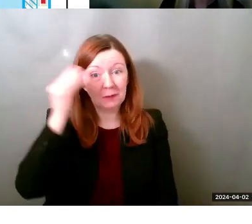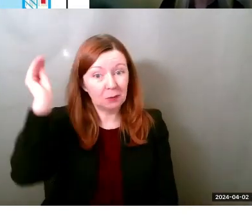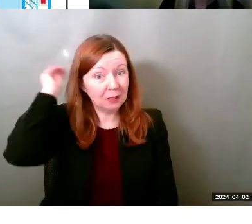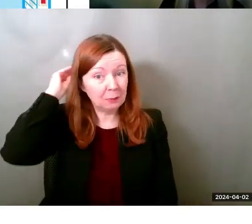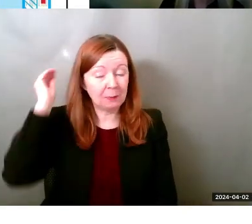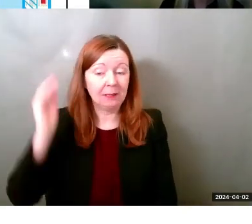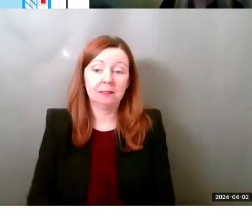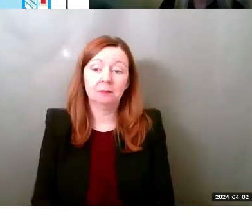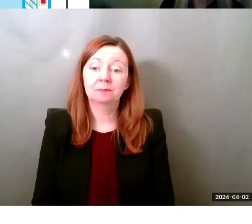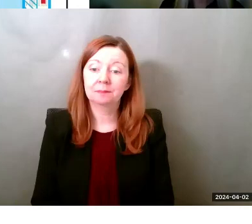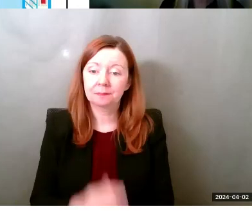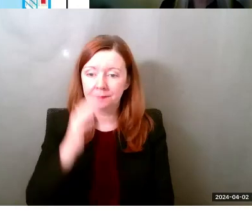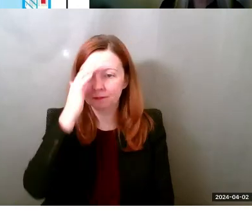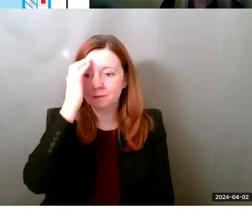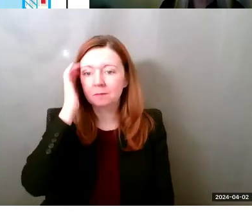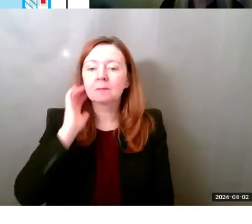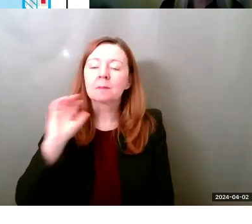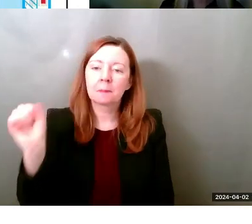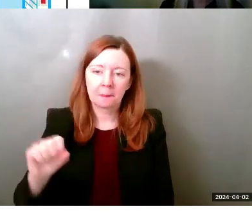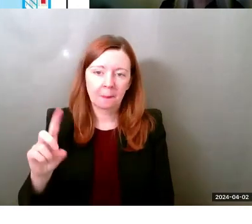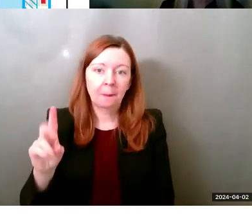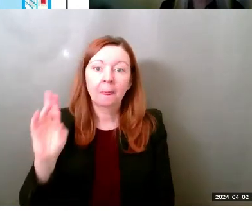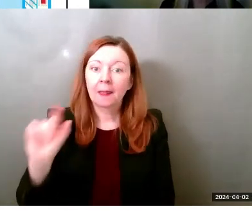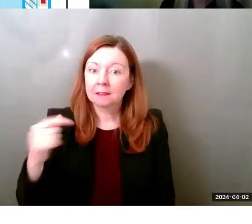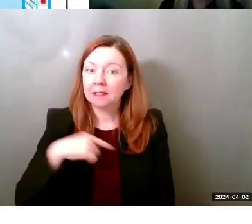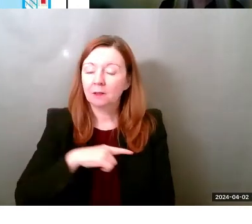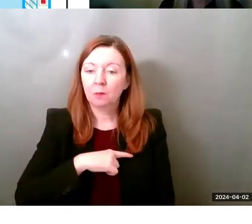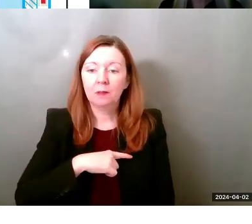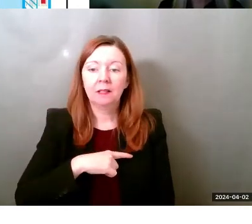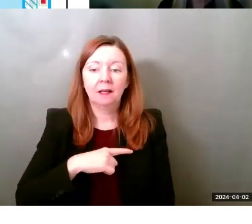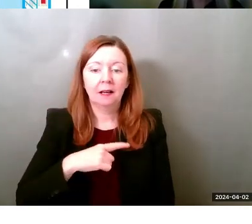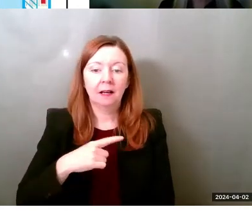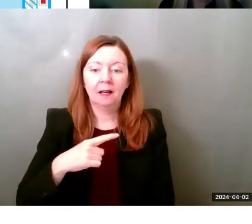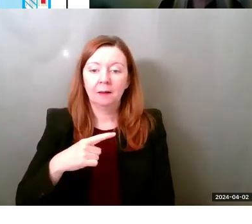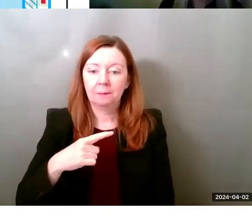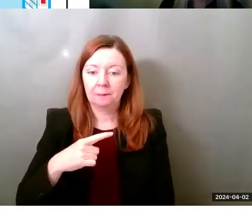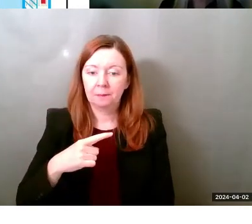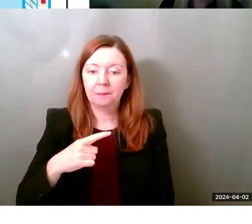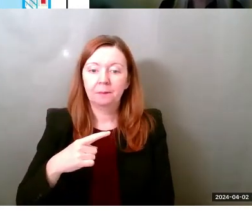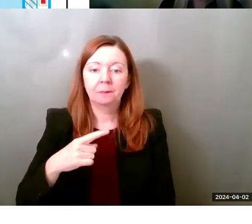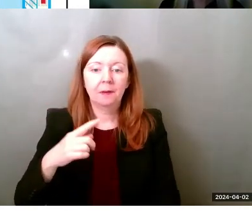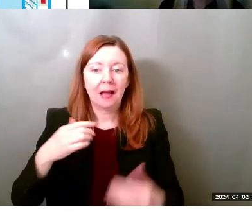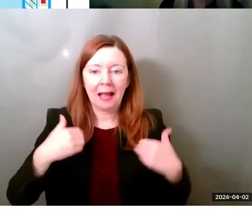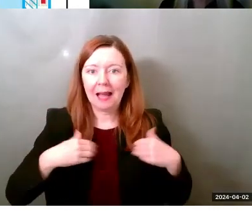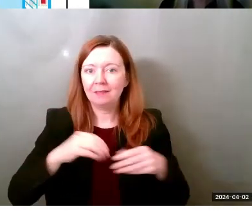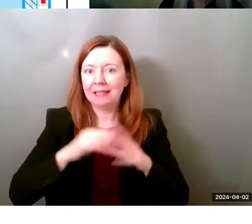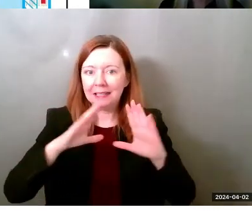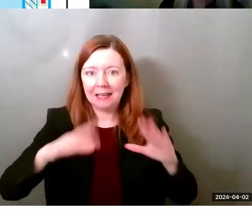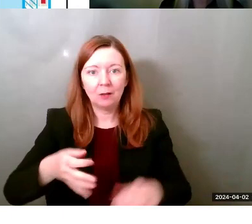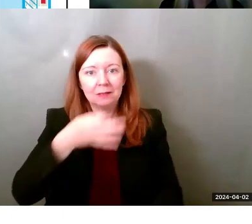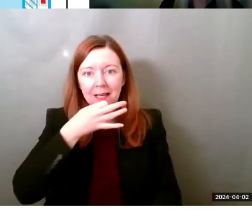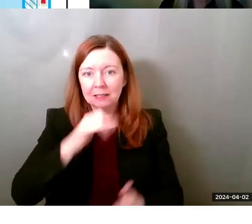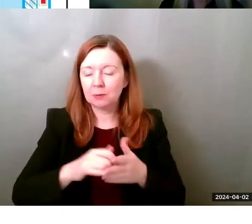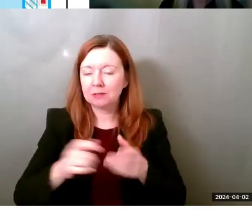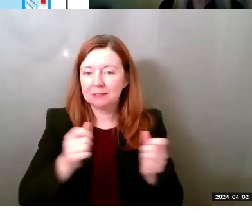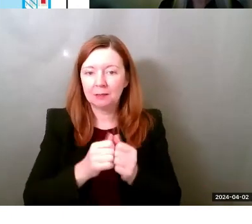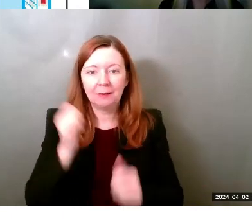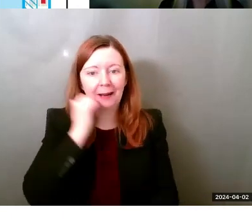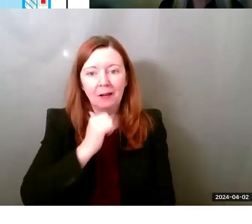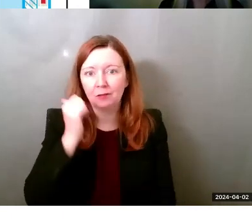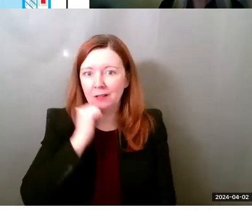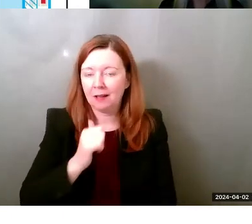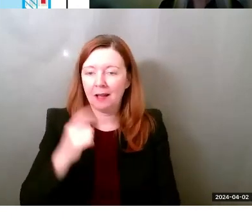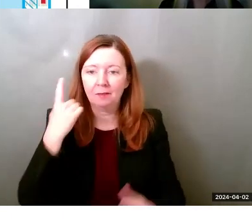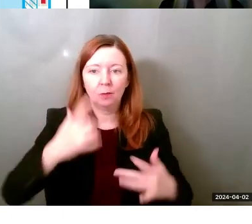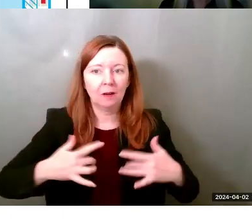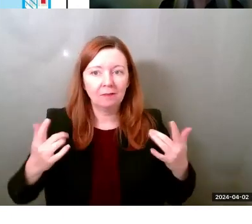going forward. Yeah, and Daniel, again, Langen has some in-house experts that deal with this on a daily basis in terms of